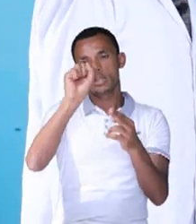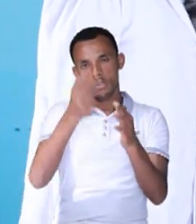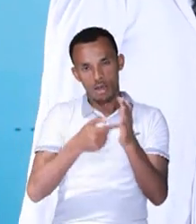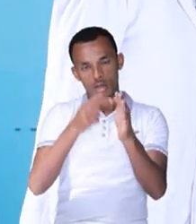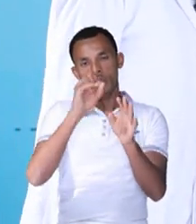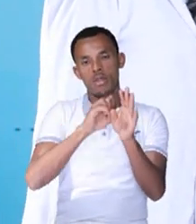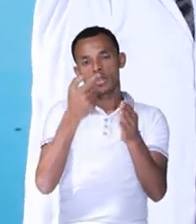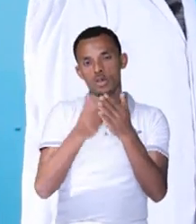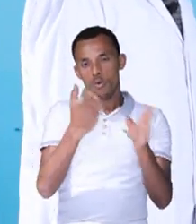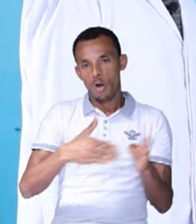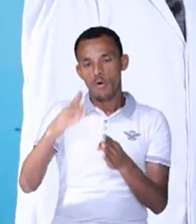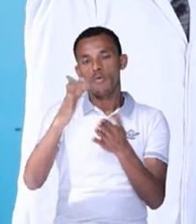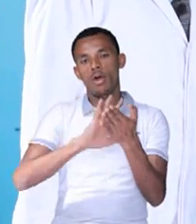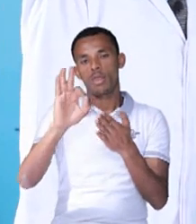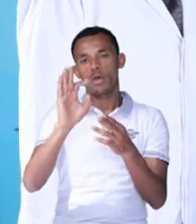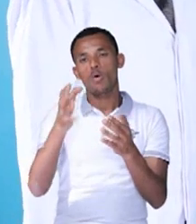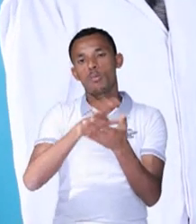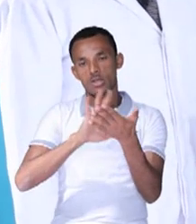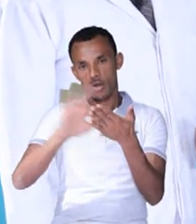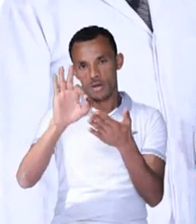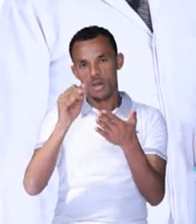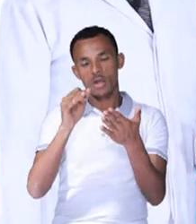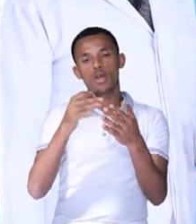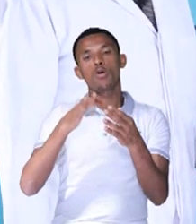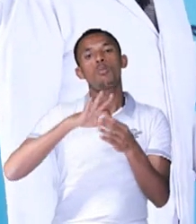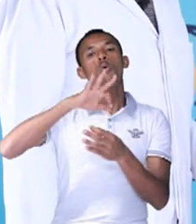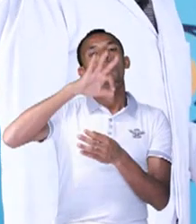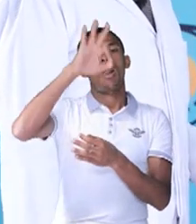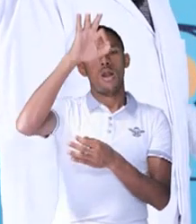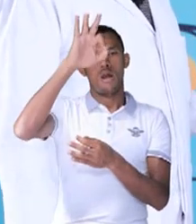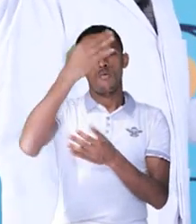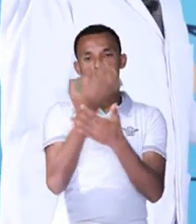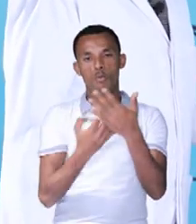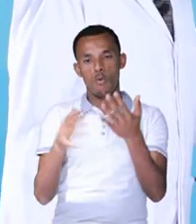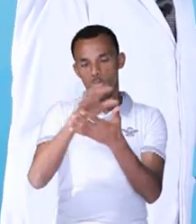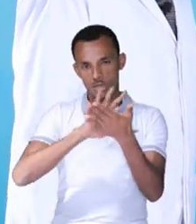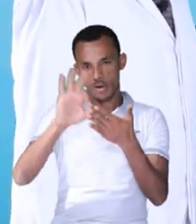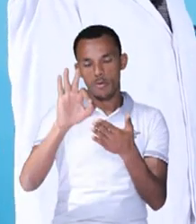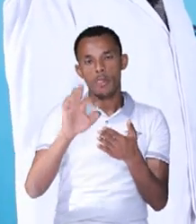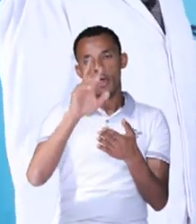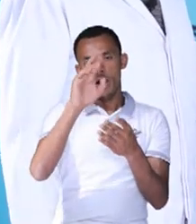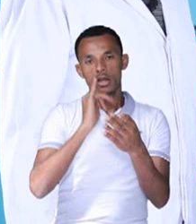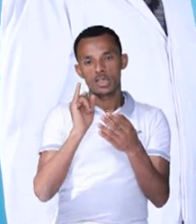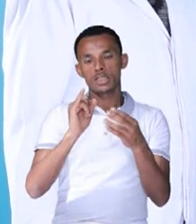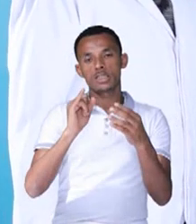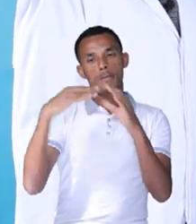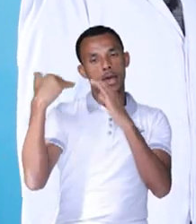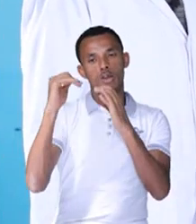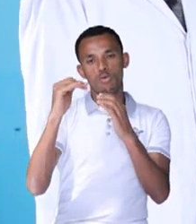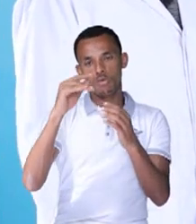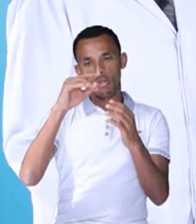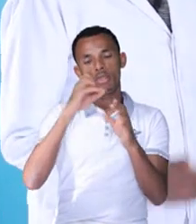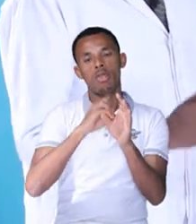This way of writing a complex number we call is that polar form of a complex number. R is the modulus or the magnitude,